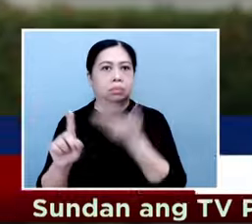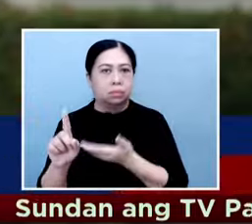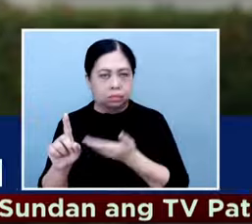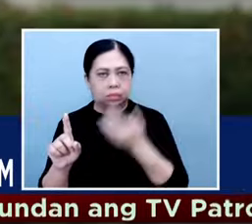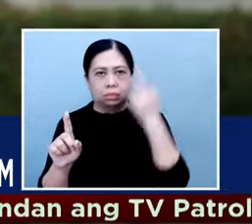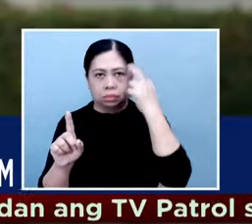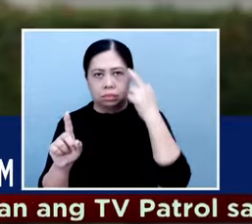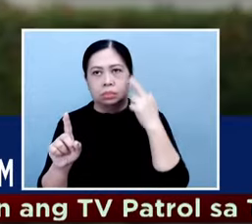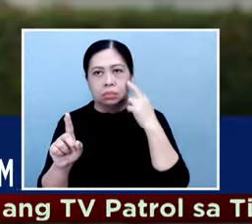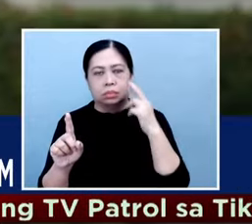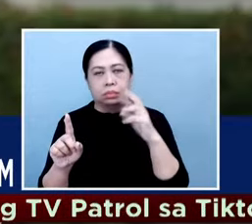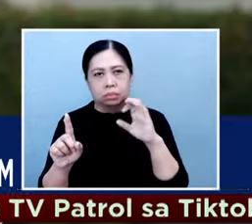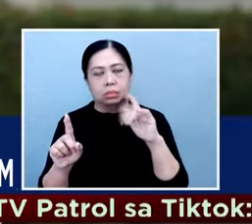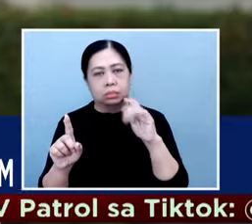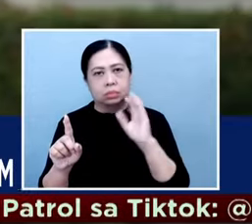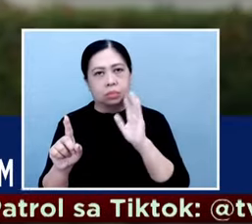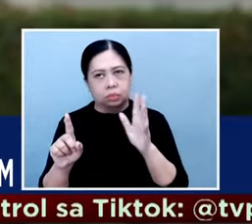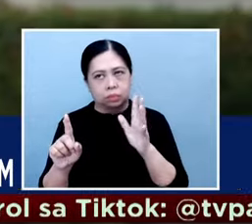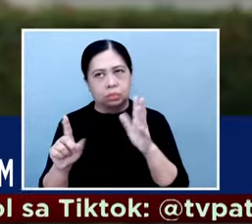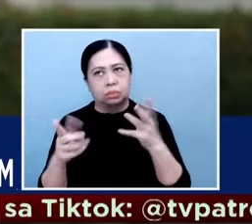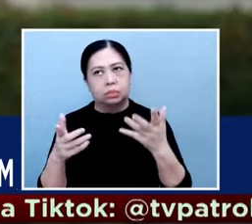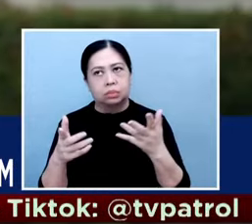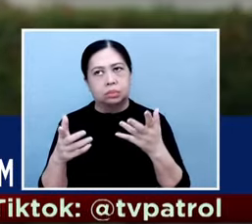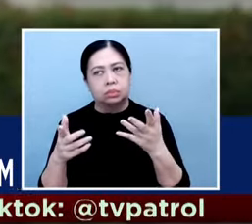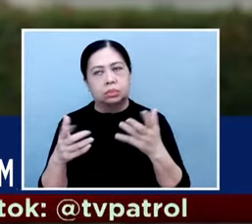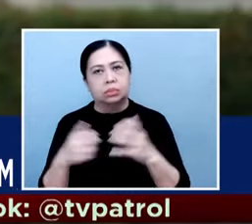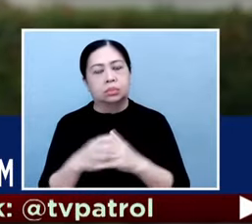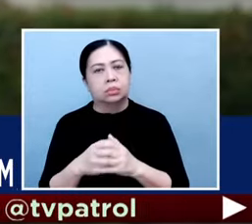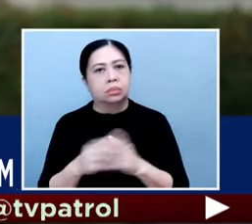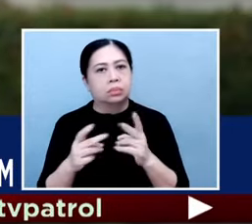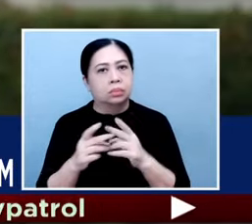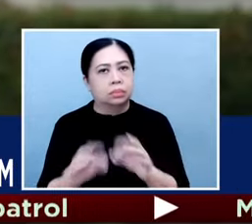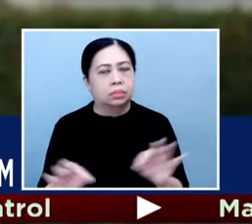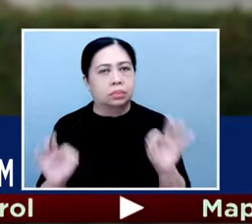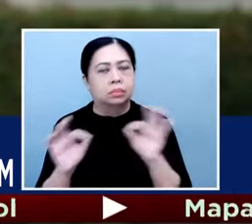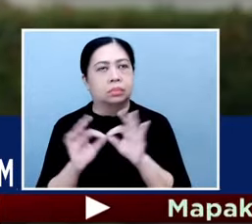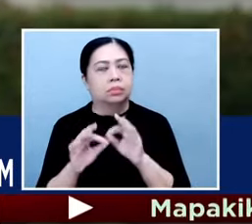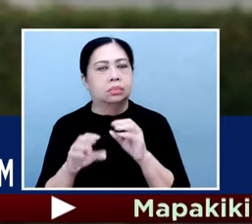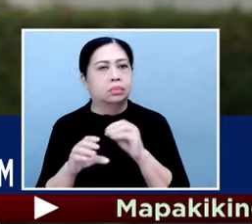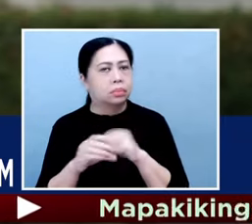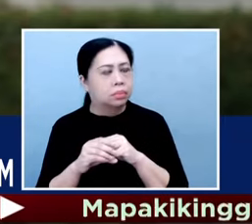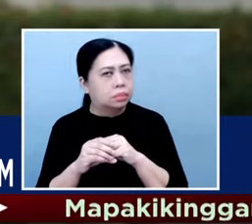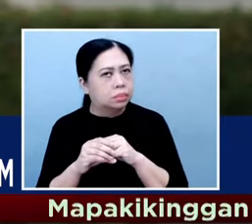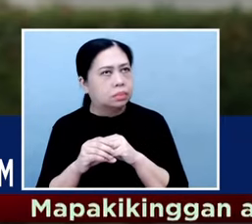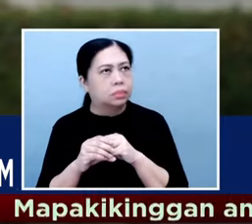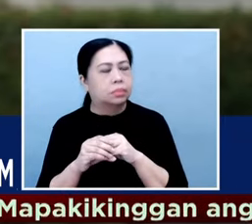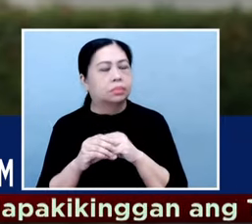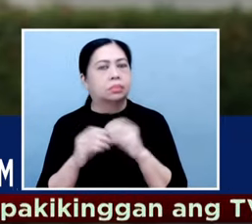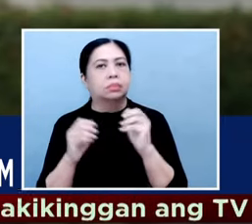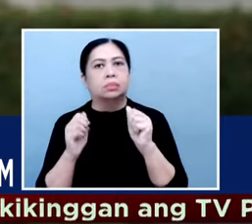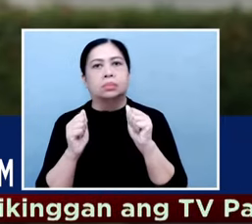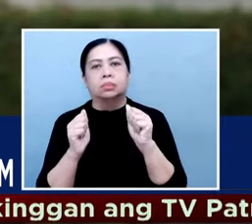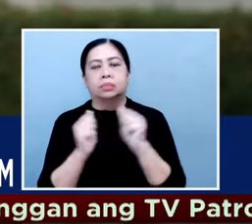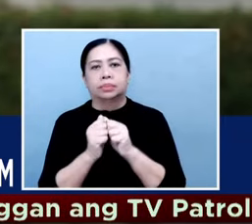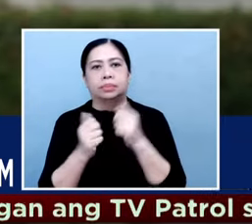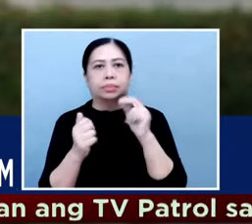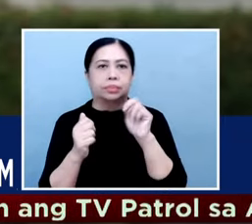Secretary Ralph will be very important in coming up with these new